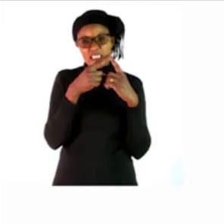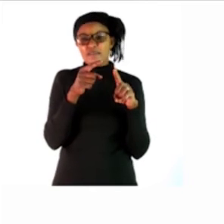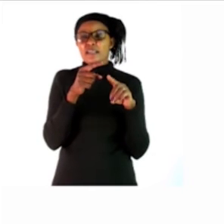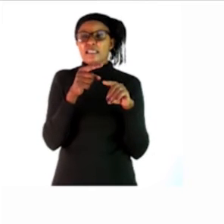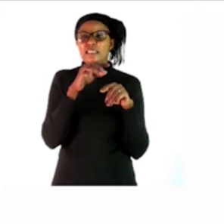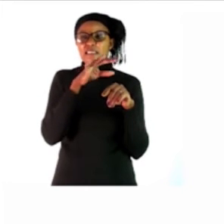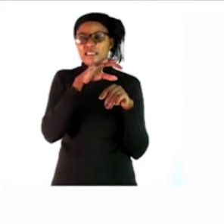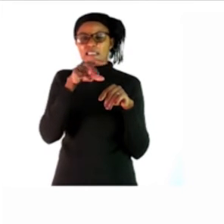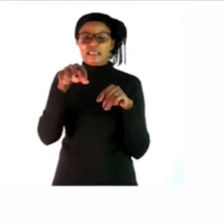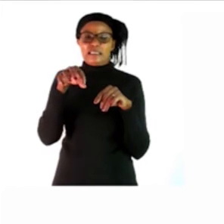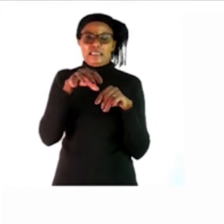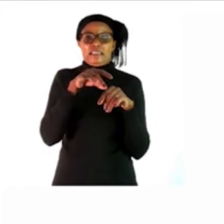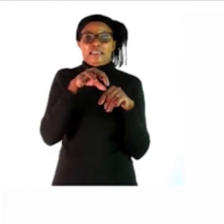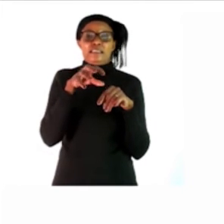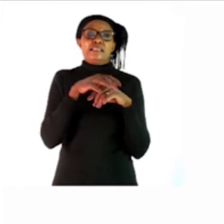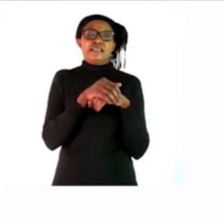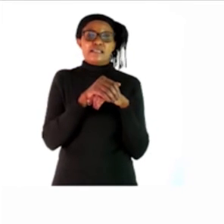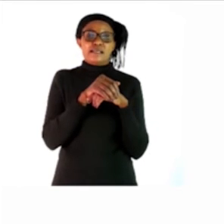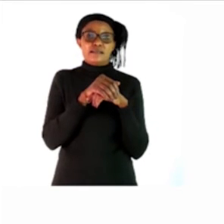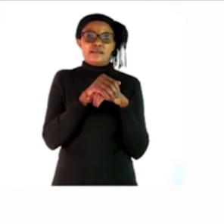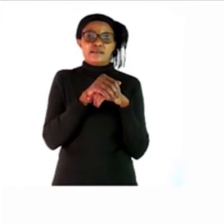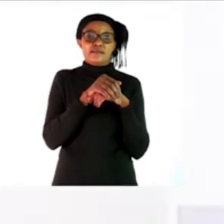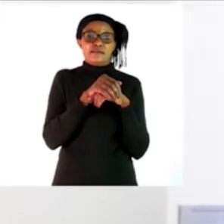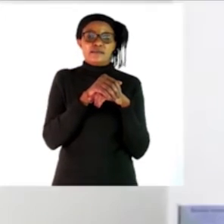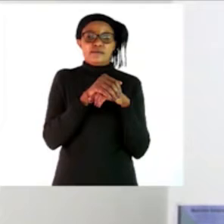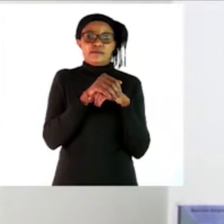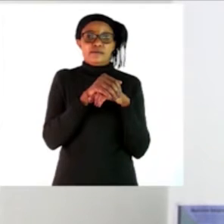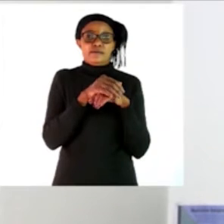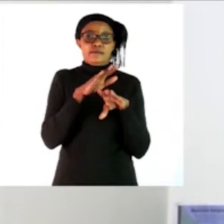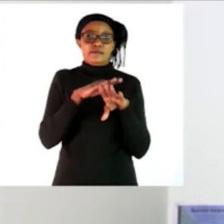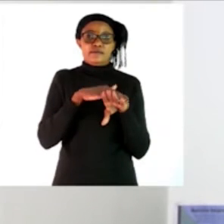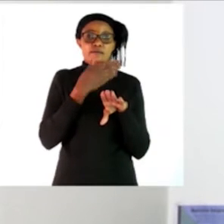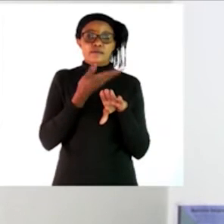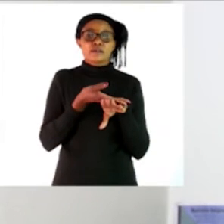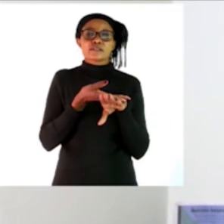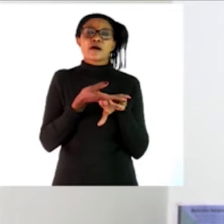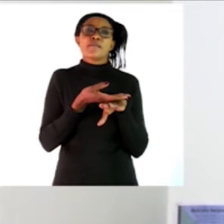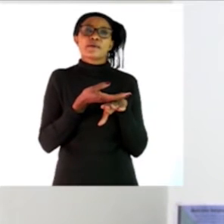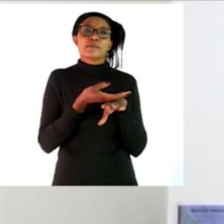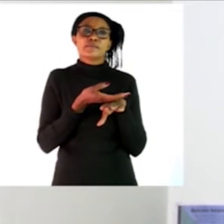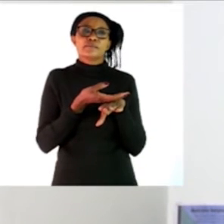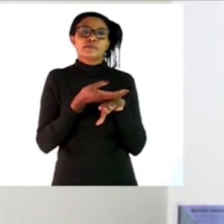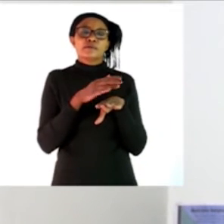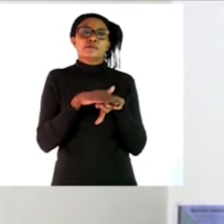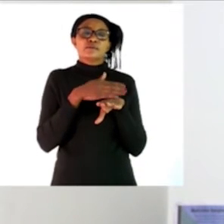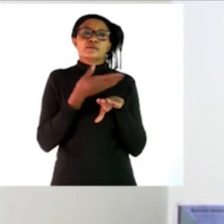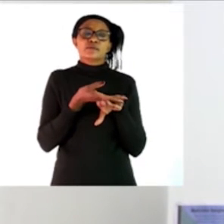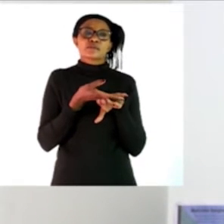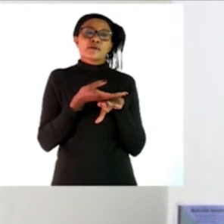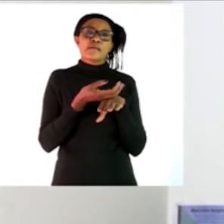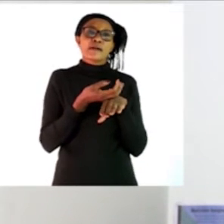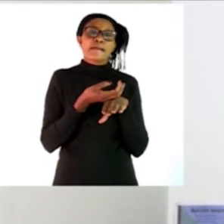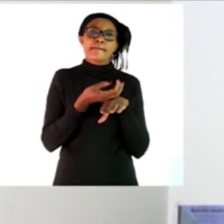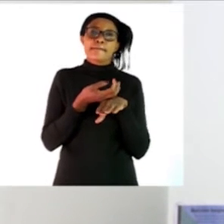insects. Let's go back to the board. I'm going to make another example quickly for